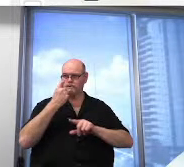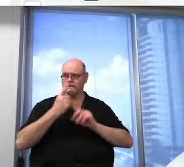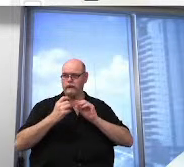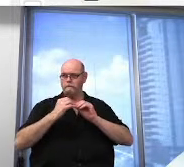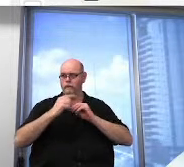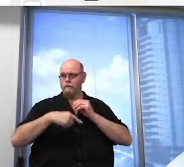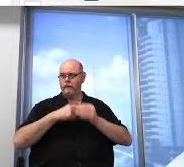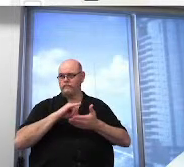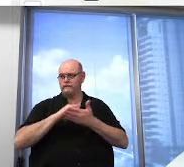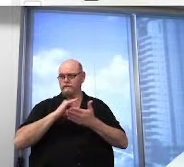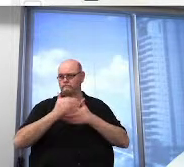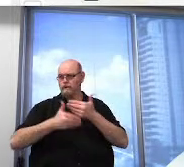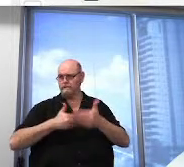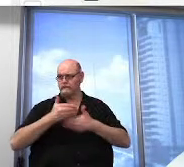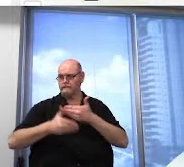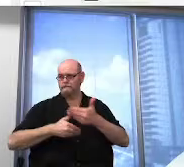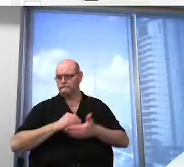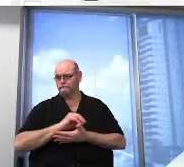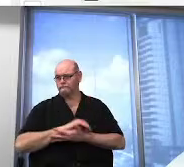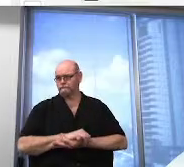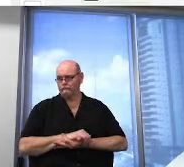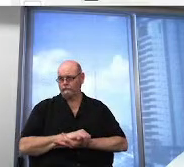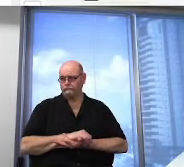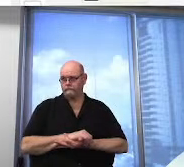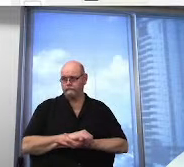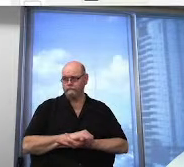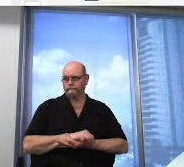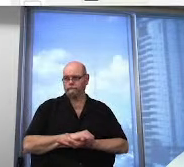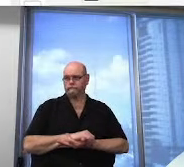understand more about that process?